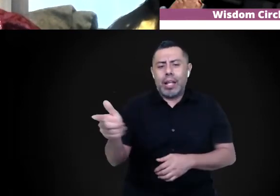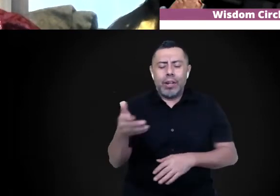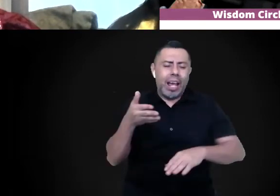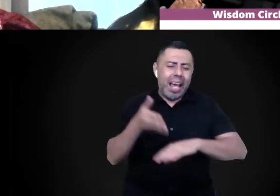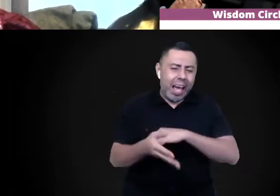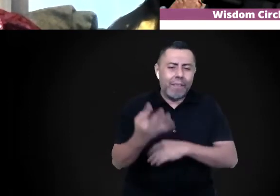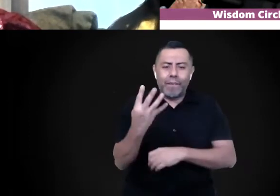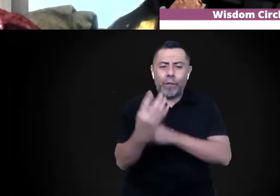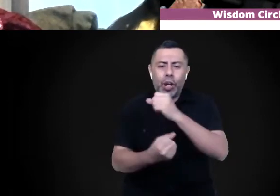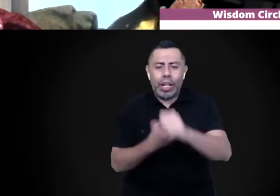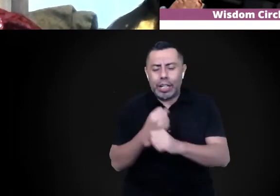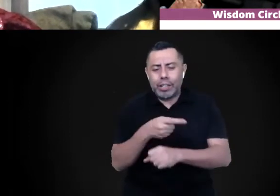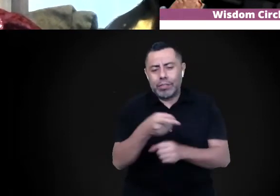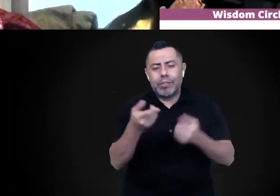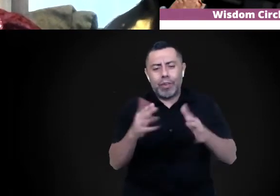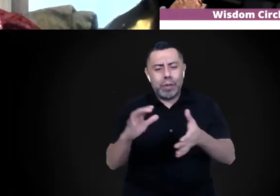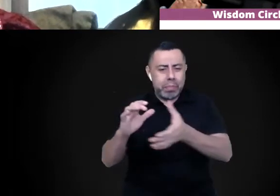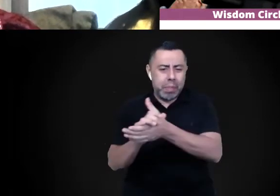of being married. And